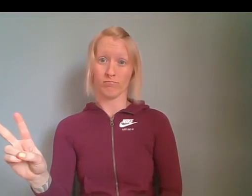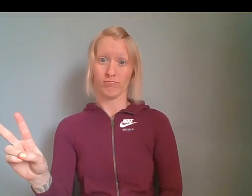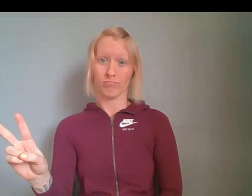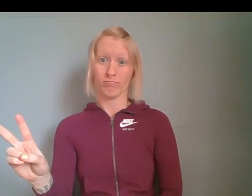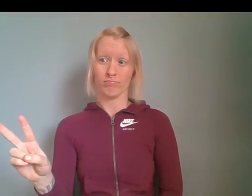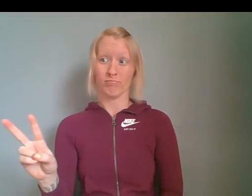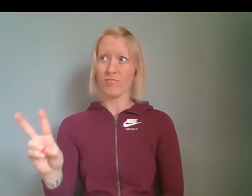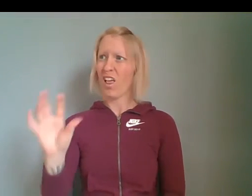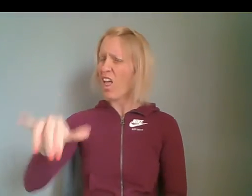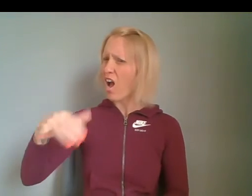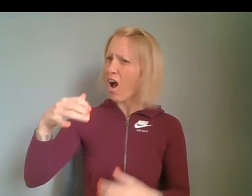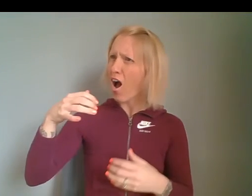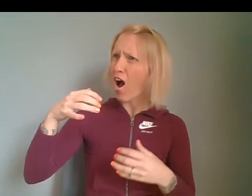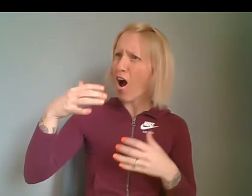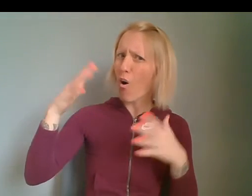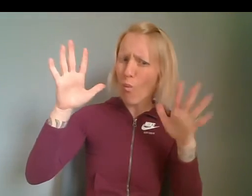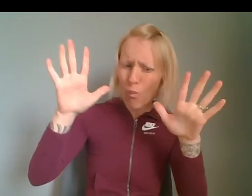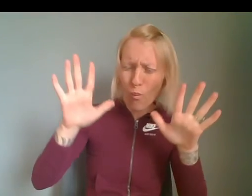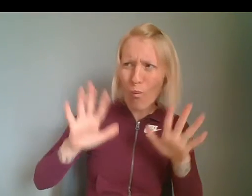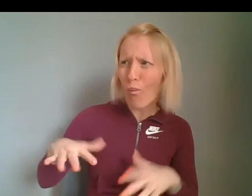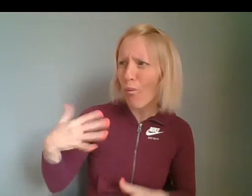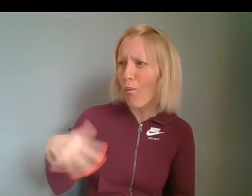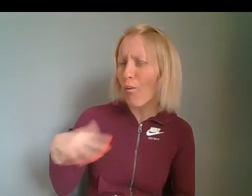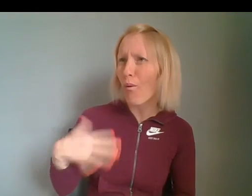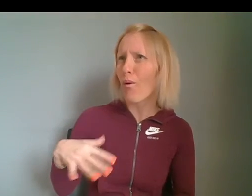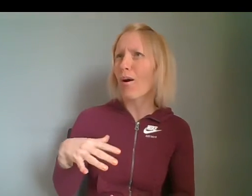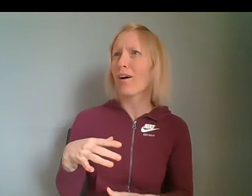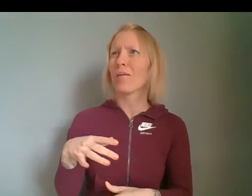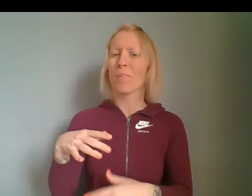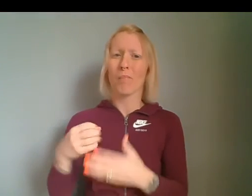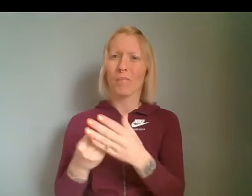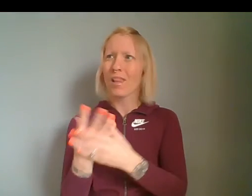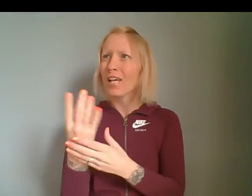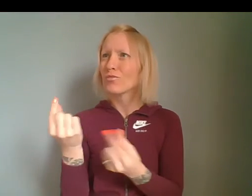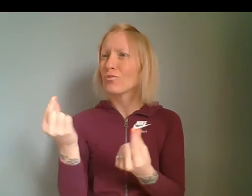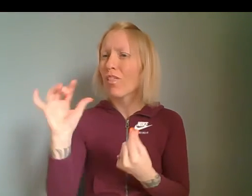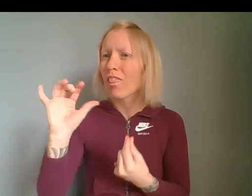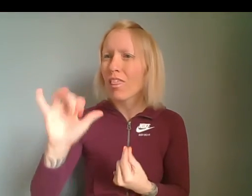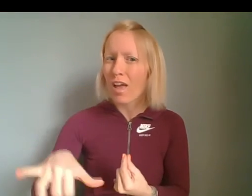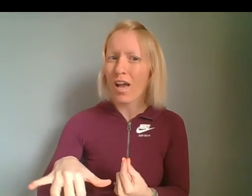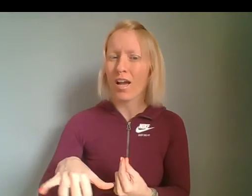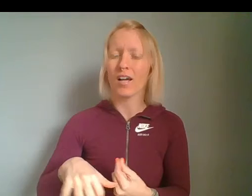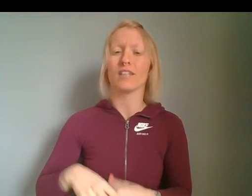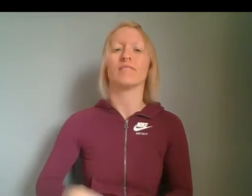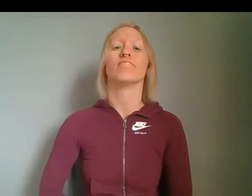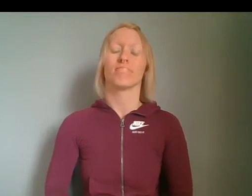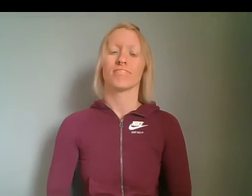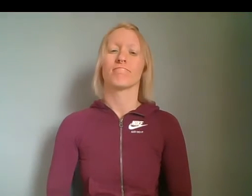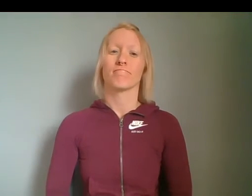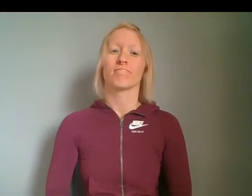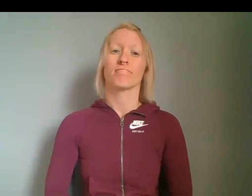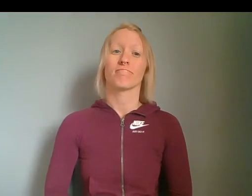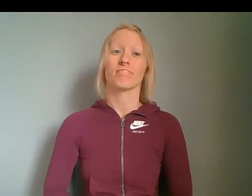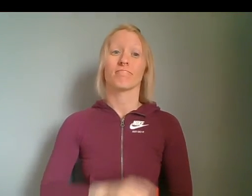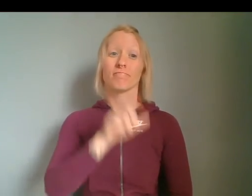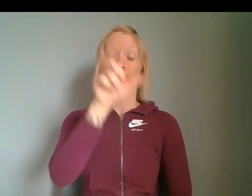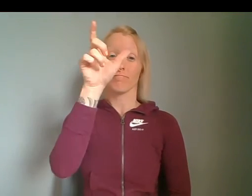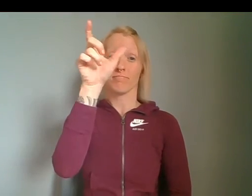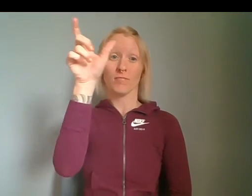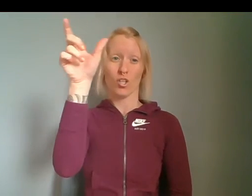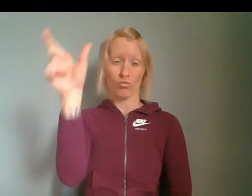Now, the animal is almost the opposite. An animal, for us to live, for me to live, this morning I ate some